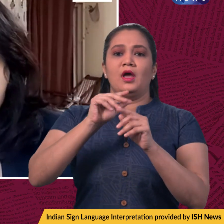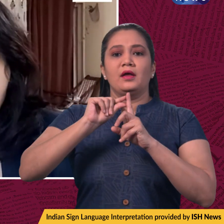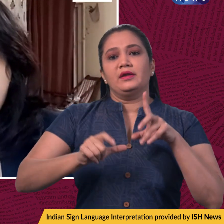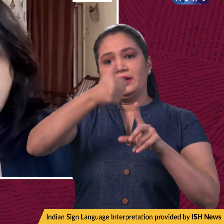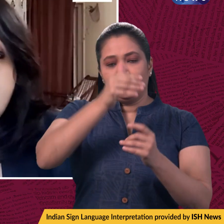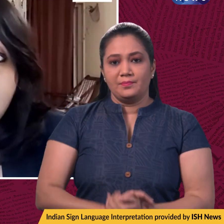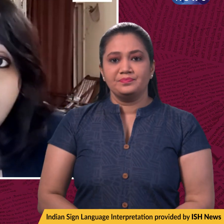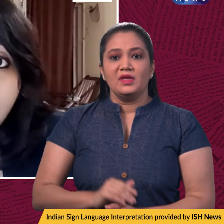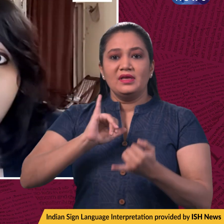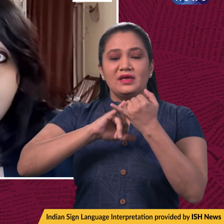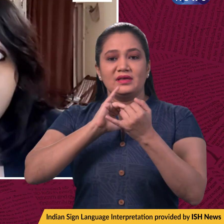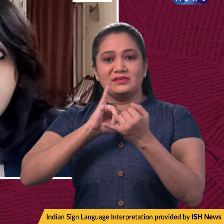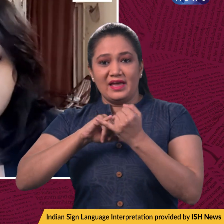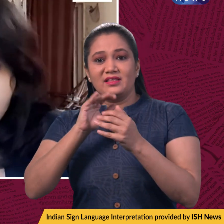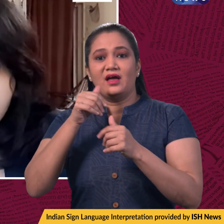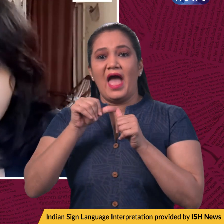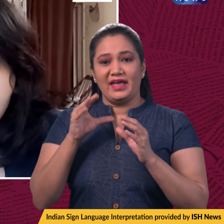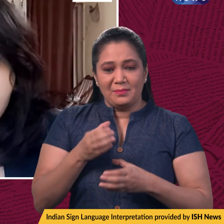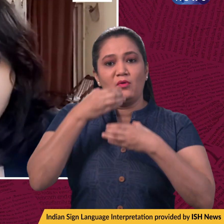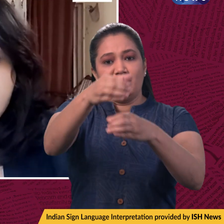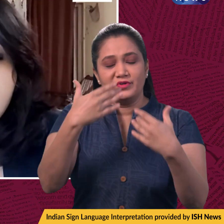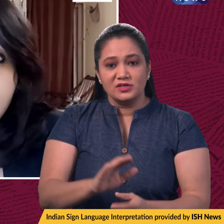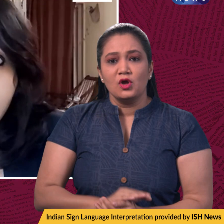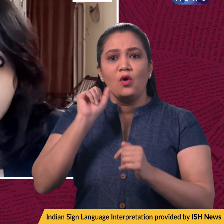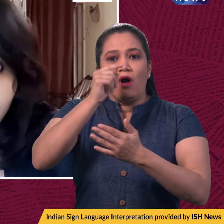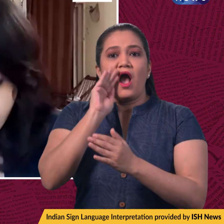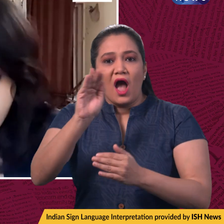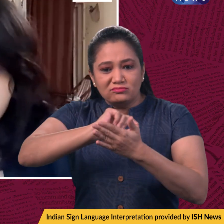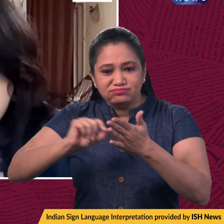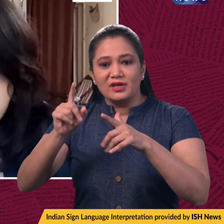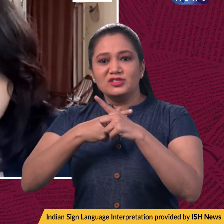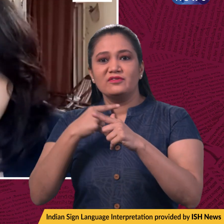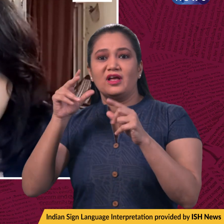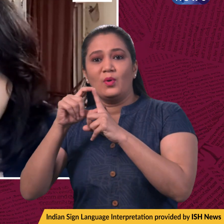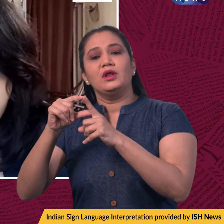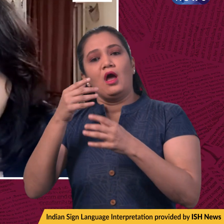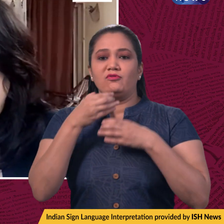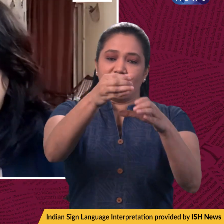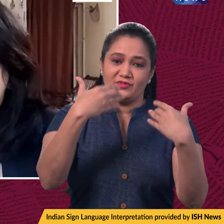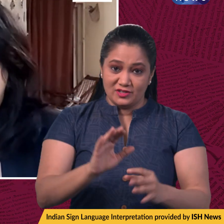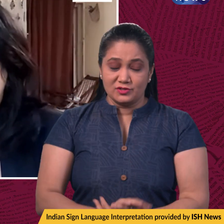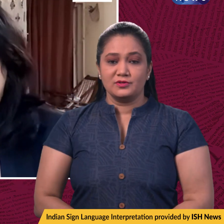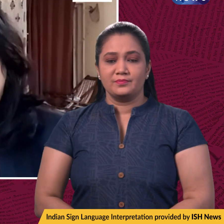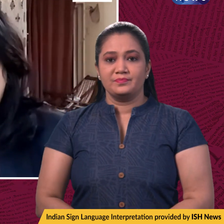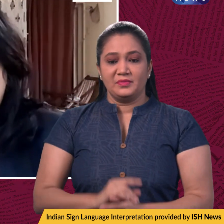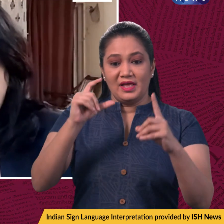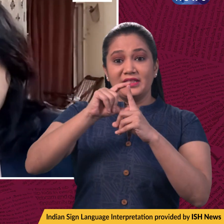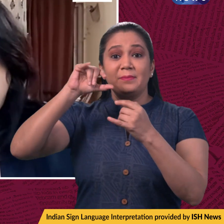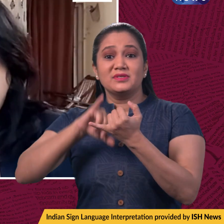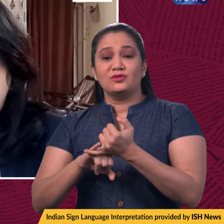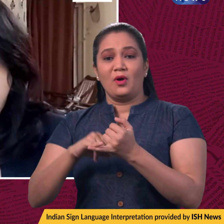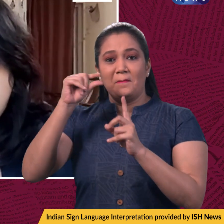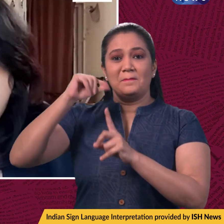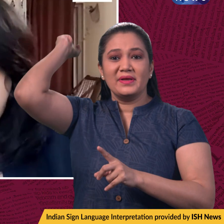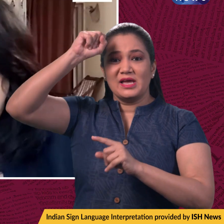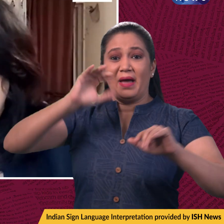Academy Award in 1981 for his poetry work, Jiva 20. Also in the news, Deep